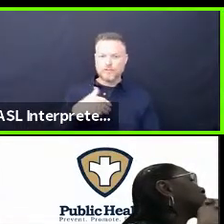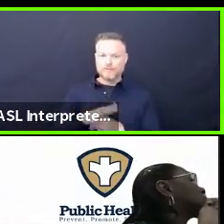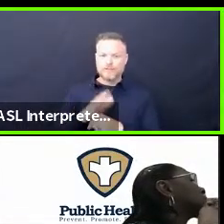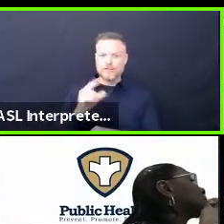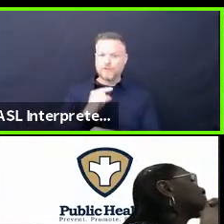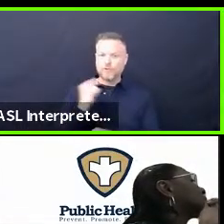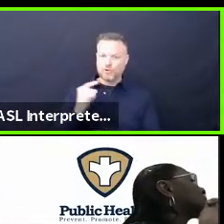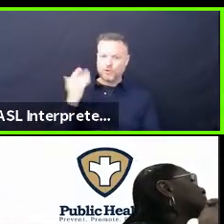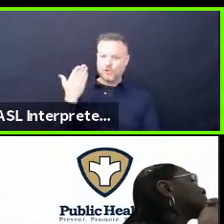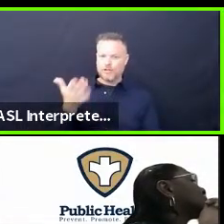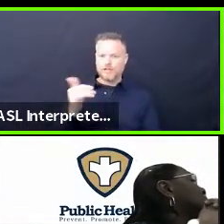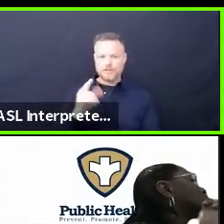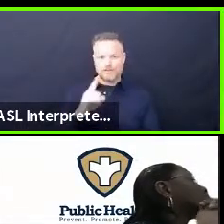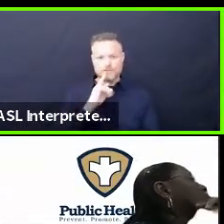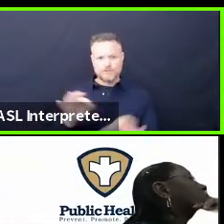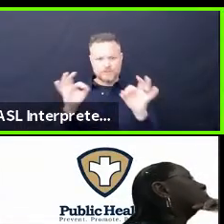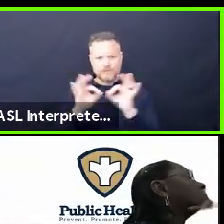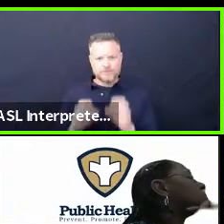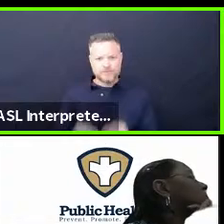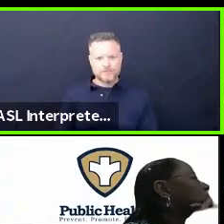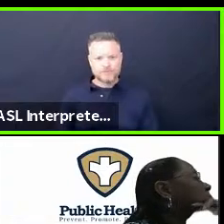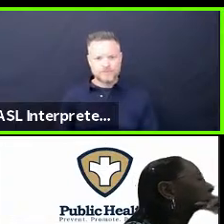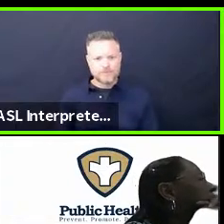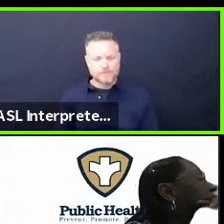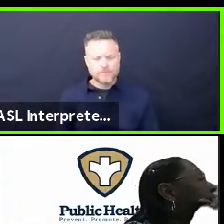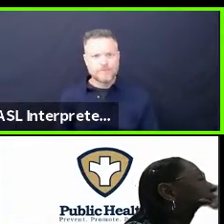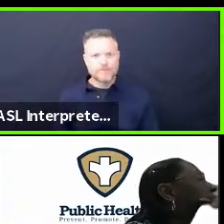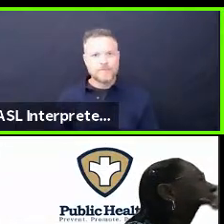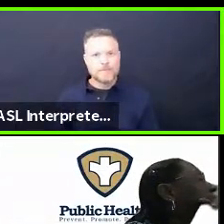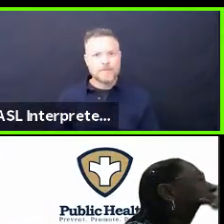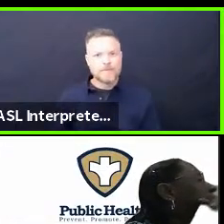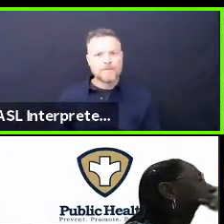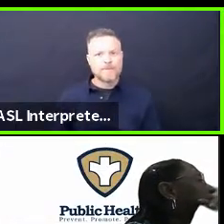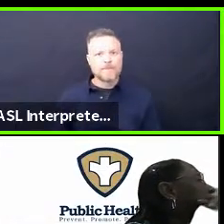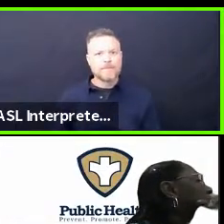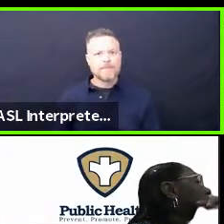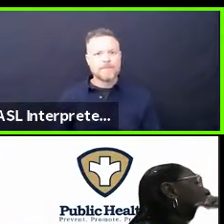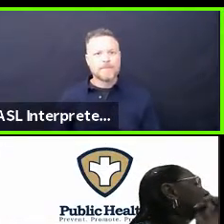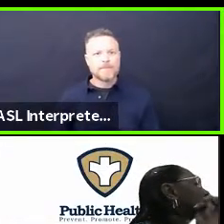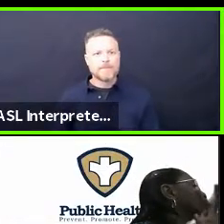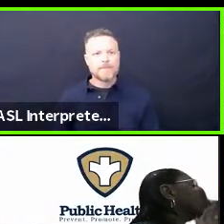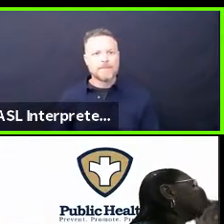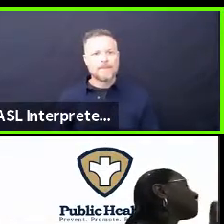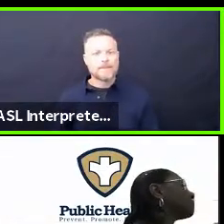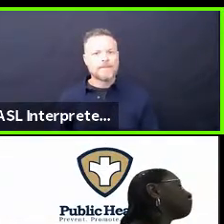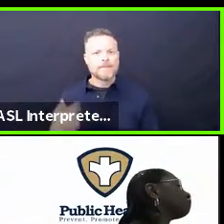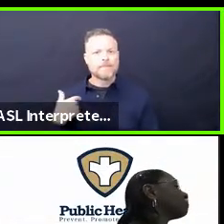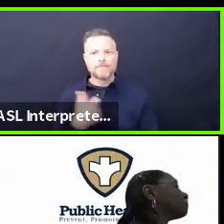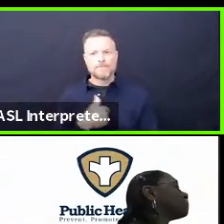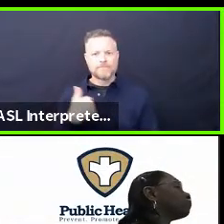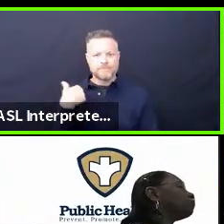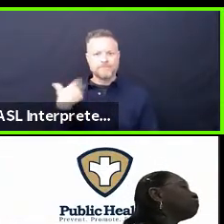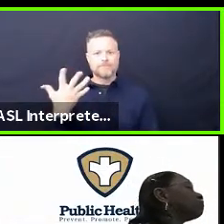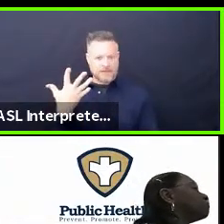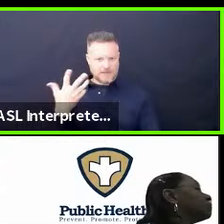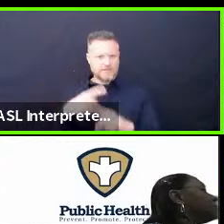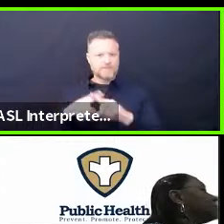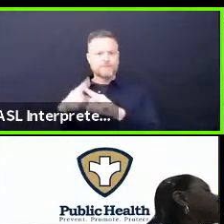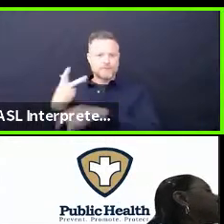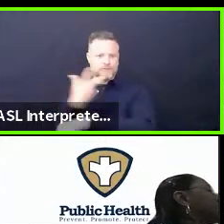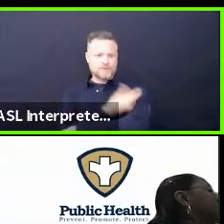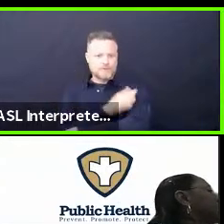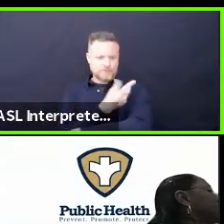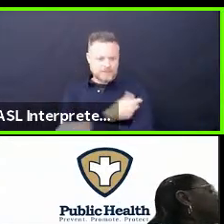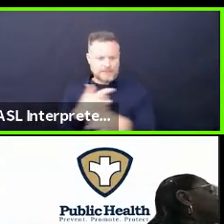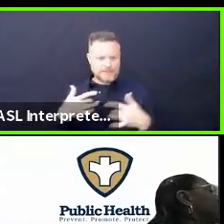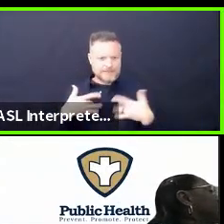relevant. Thank you. For El Centro, we've been able to host so far already 5 different vaccination events,